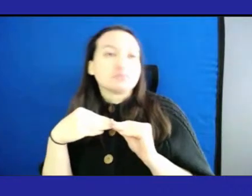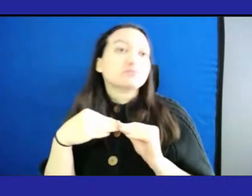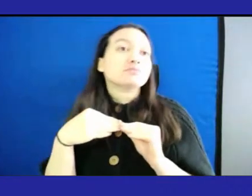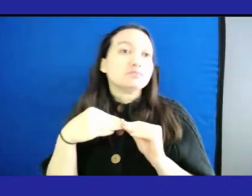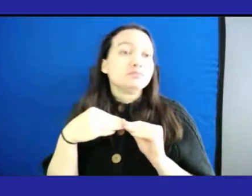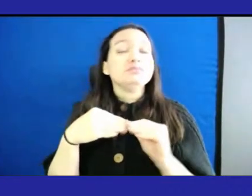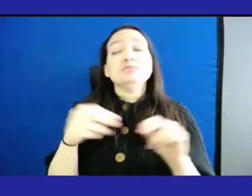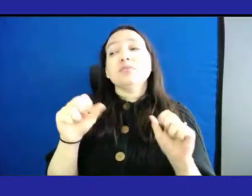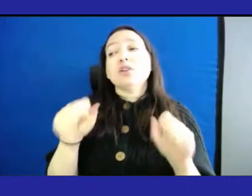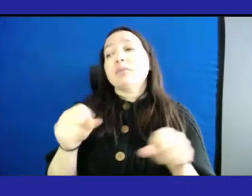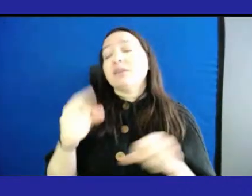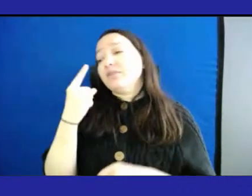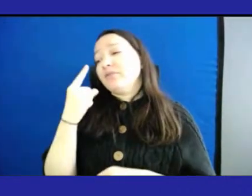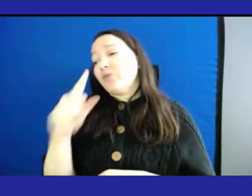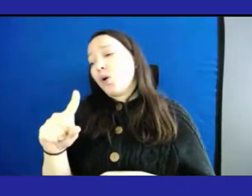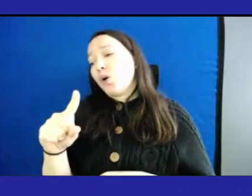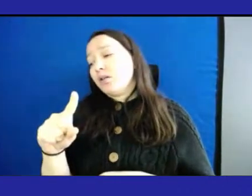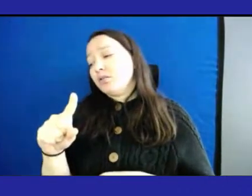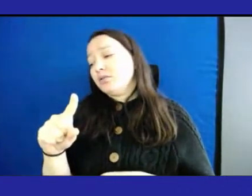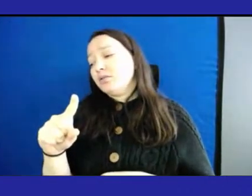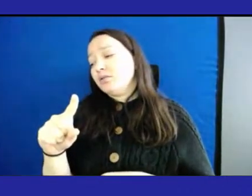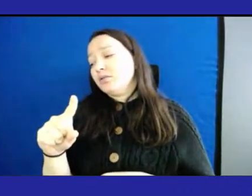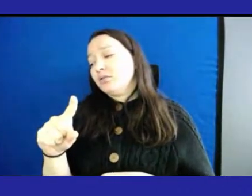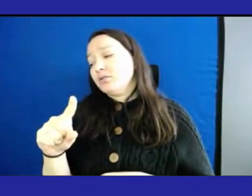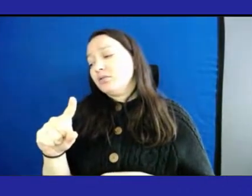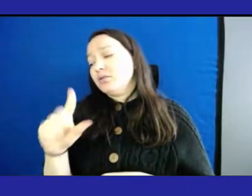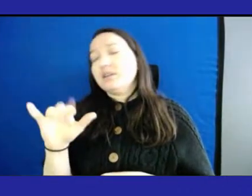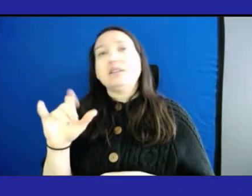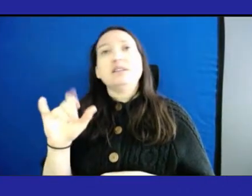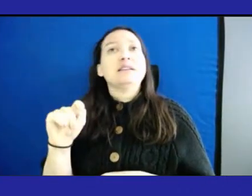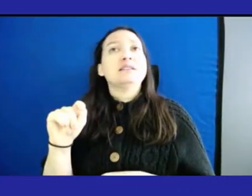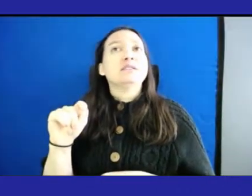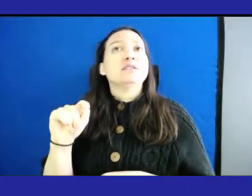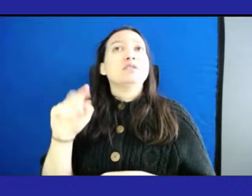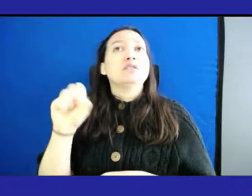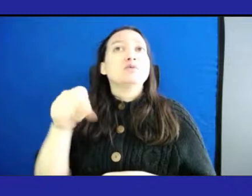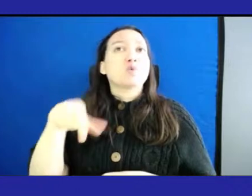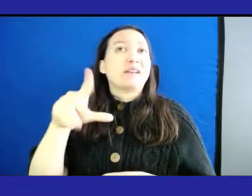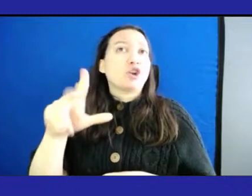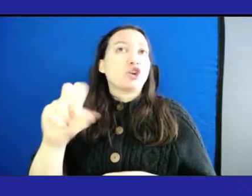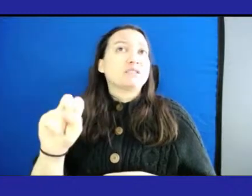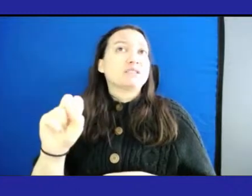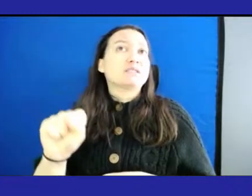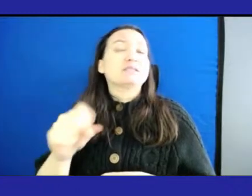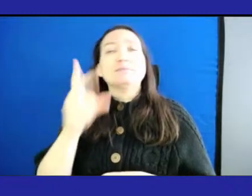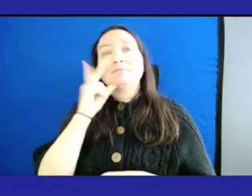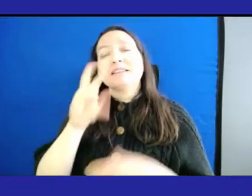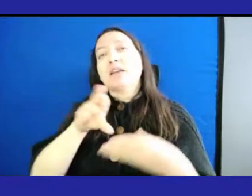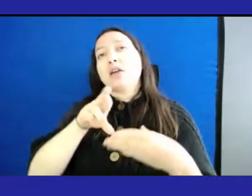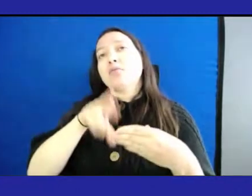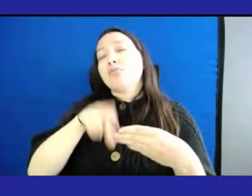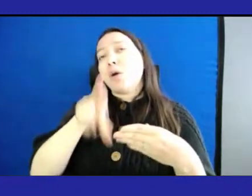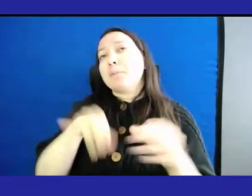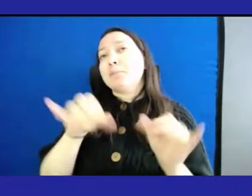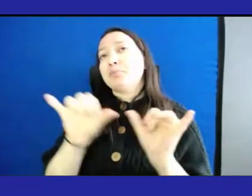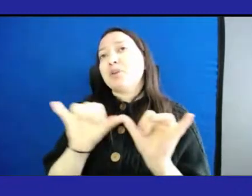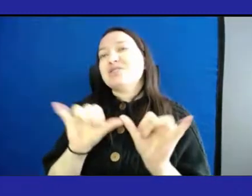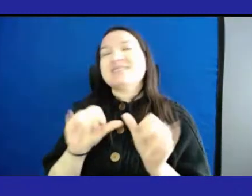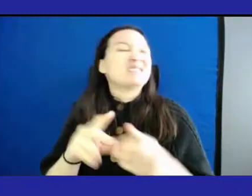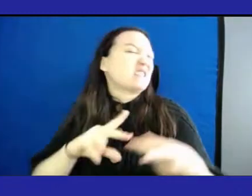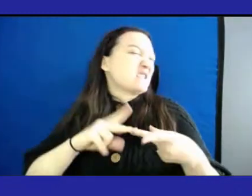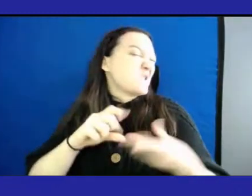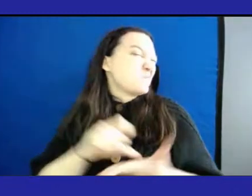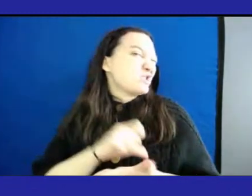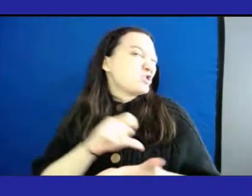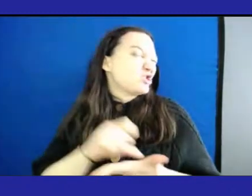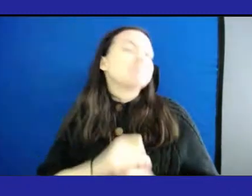four little squares that will show the outcome measure broken down. So that would be like a second page, like a It'll second be a